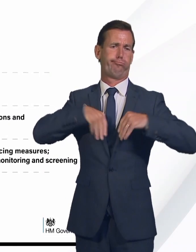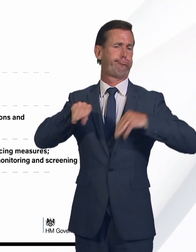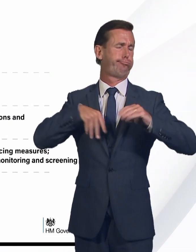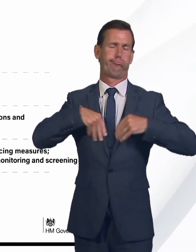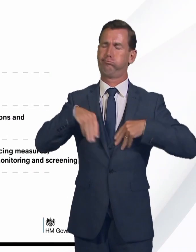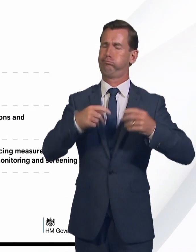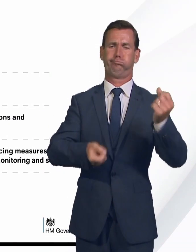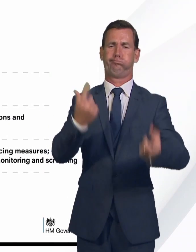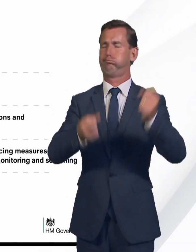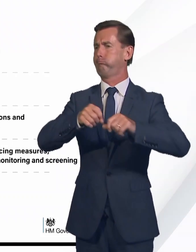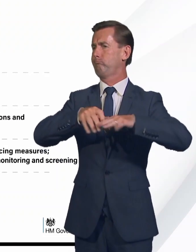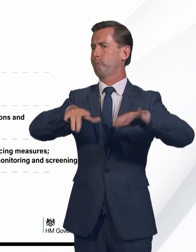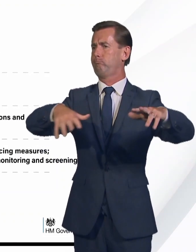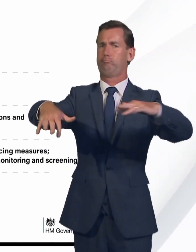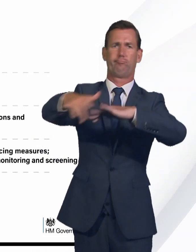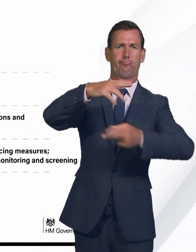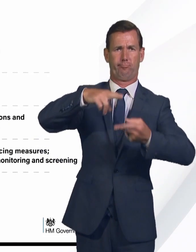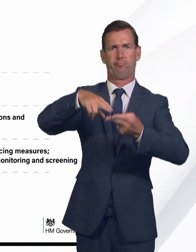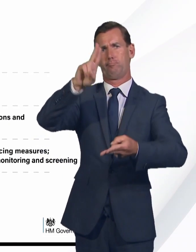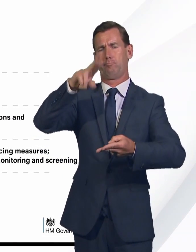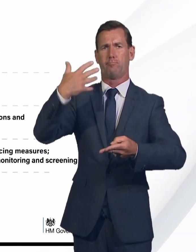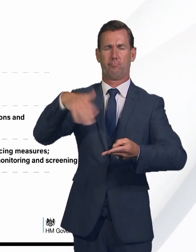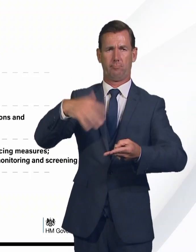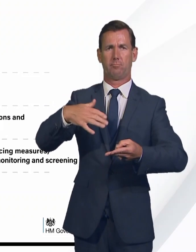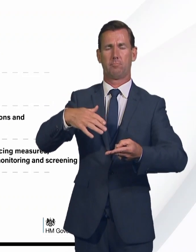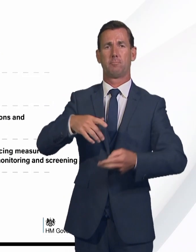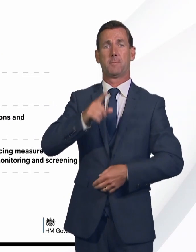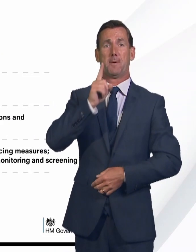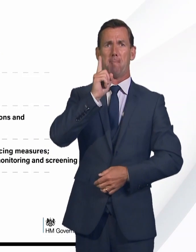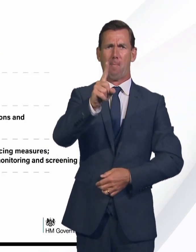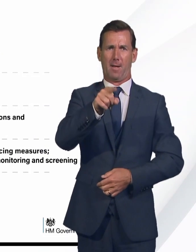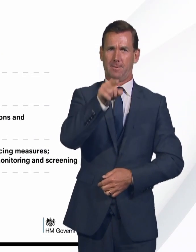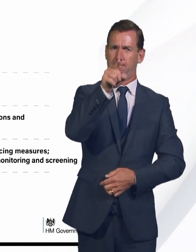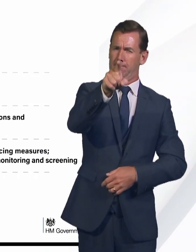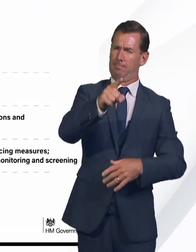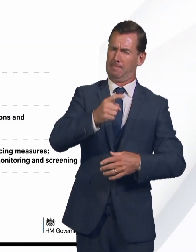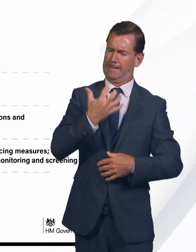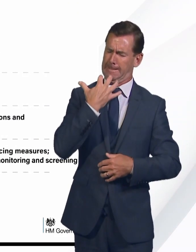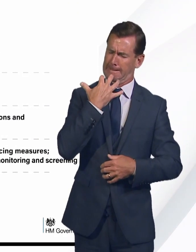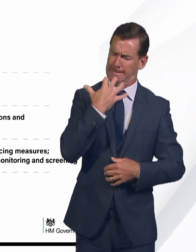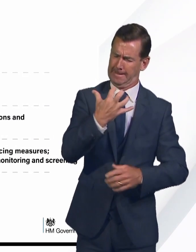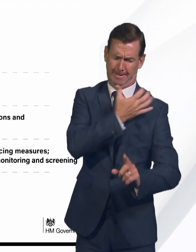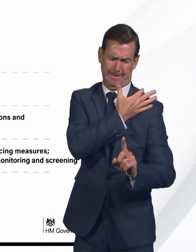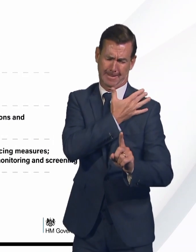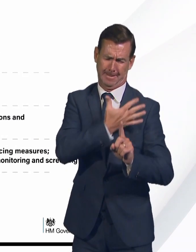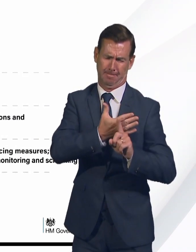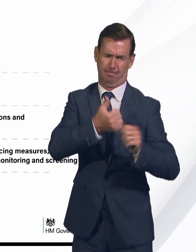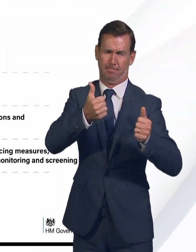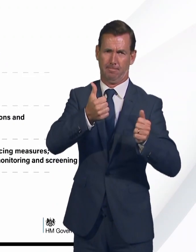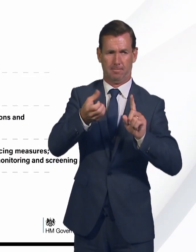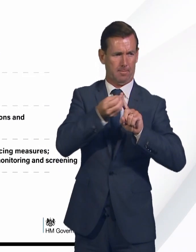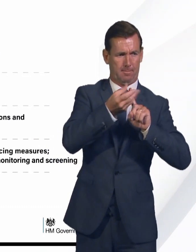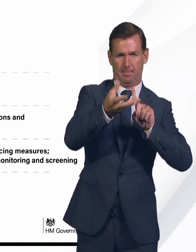high or rising exponentially. But thanks to your shared sacrifice, we've brought R